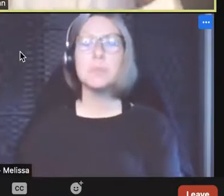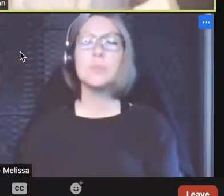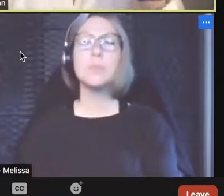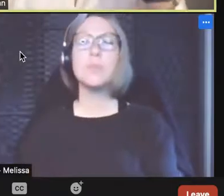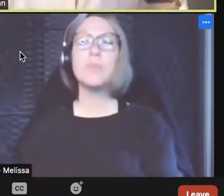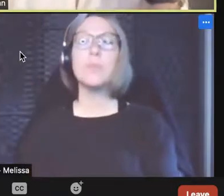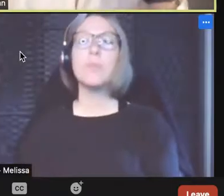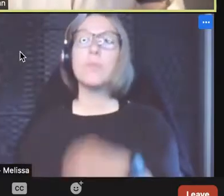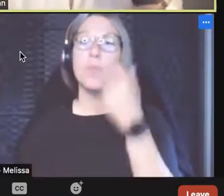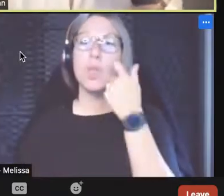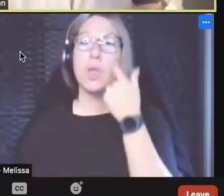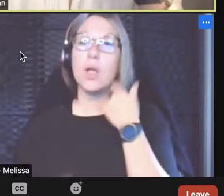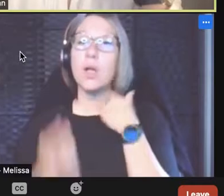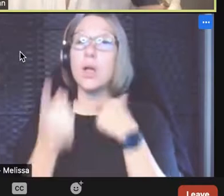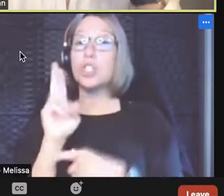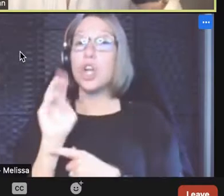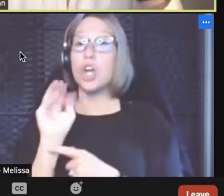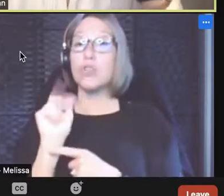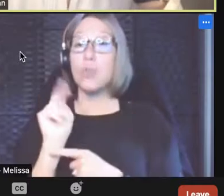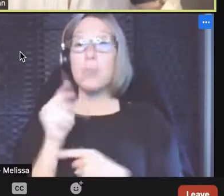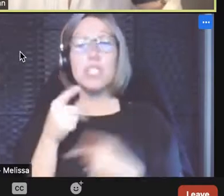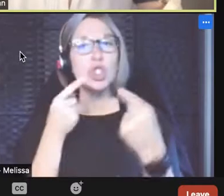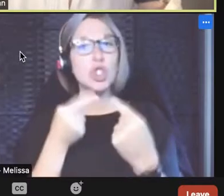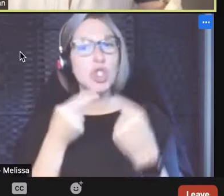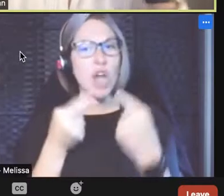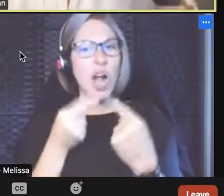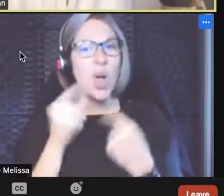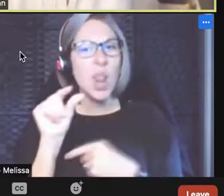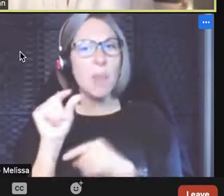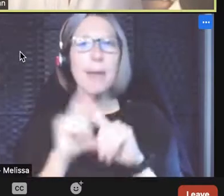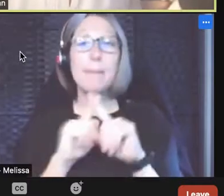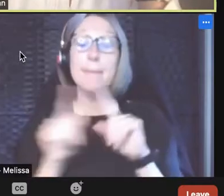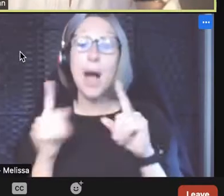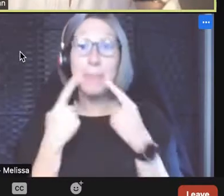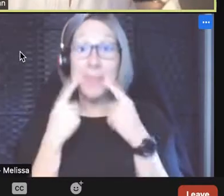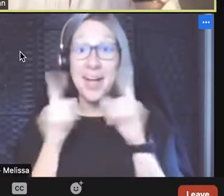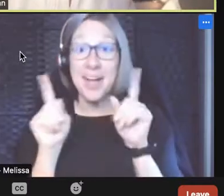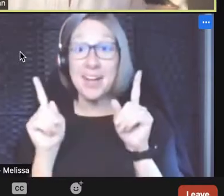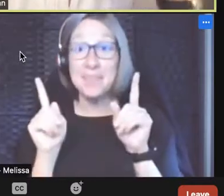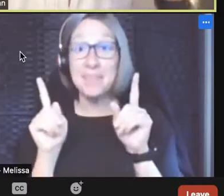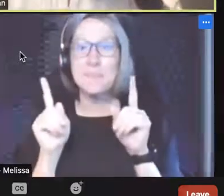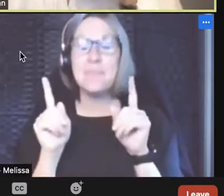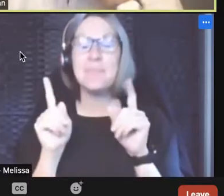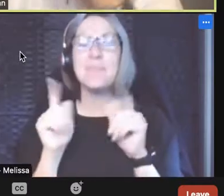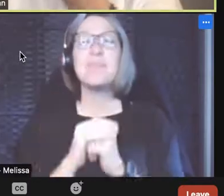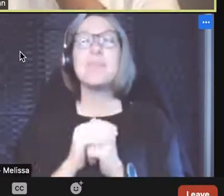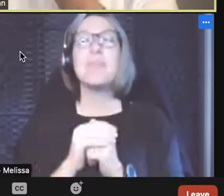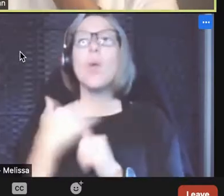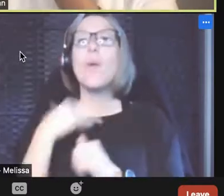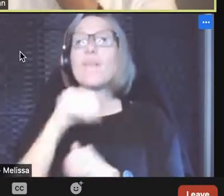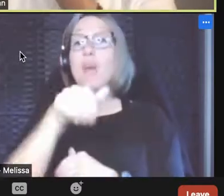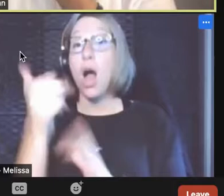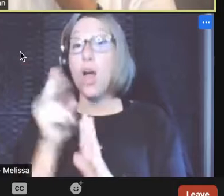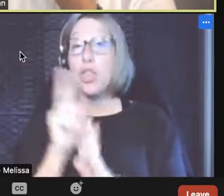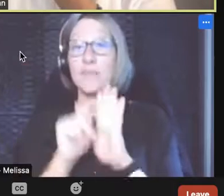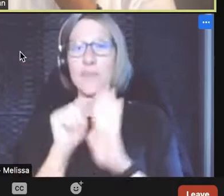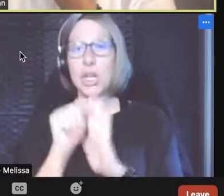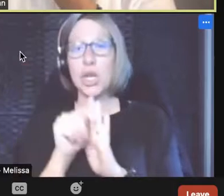So she struggled a little bit with this, but she was able to do it. There's an earlier video of her where she really struggles